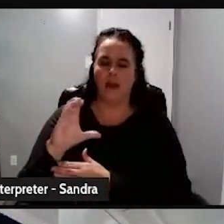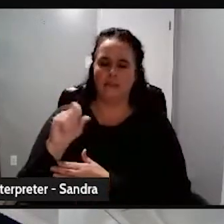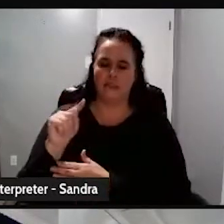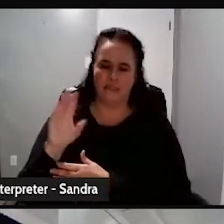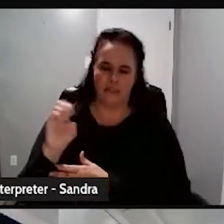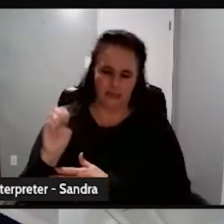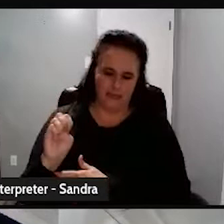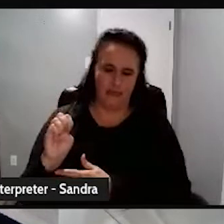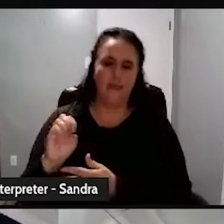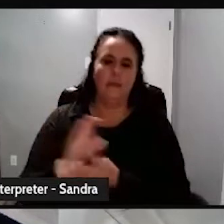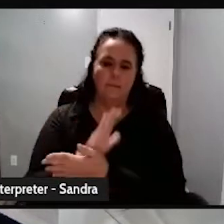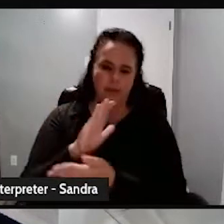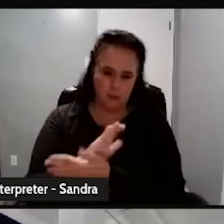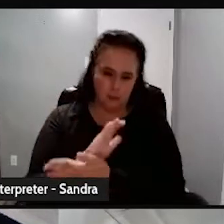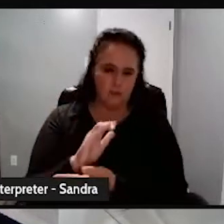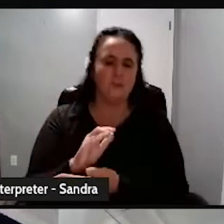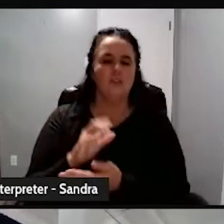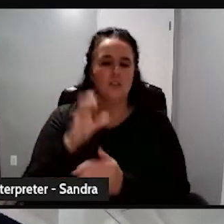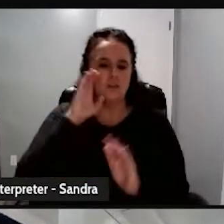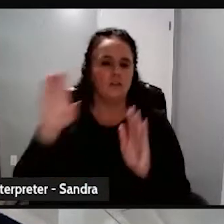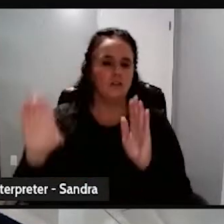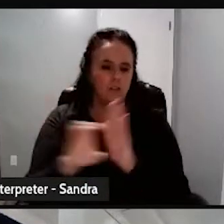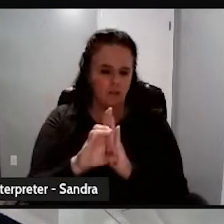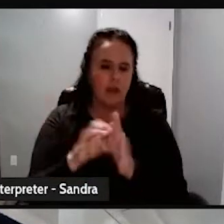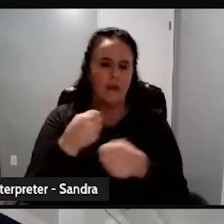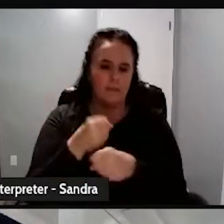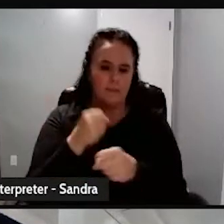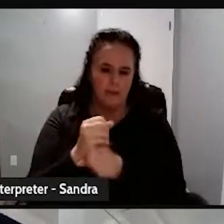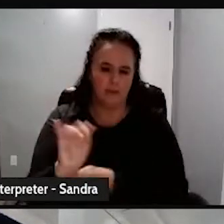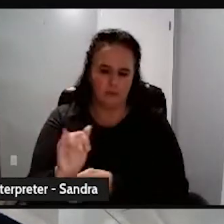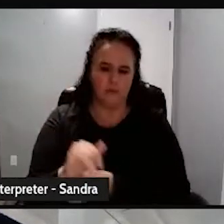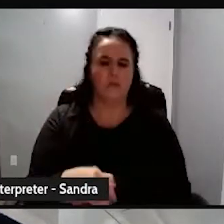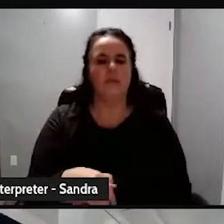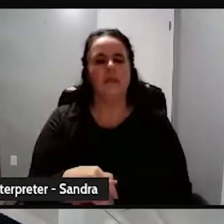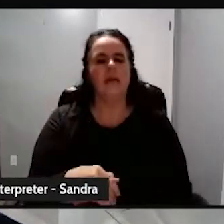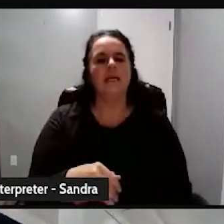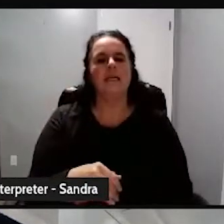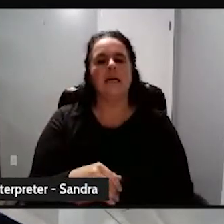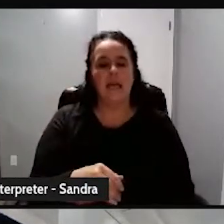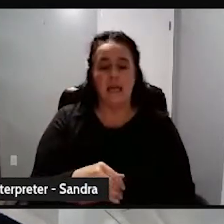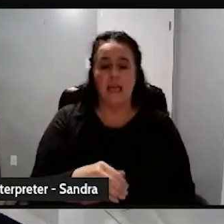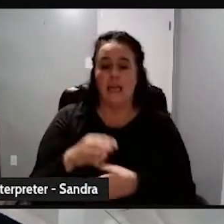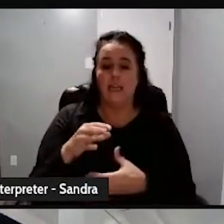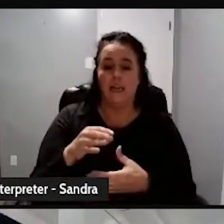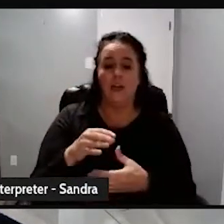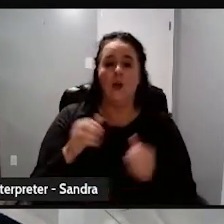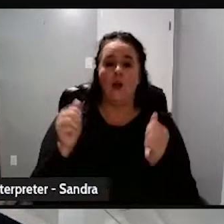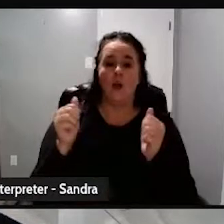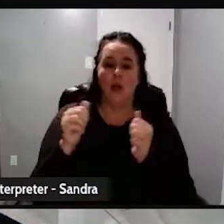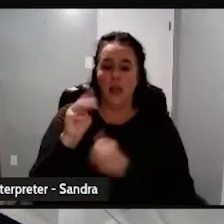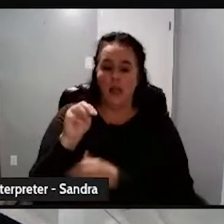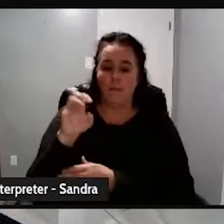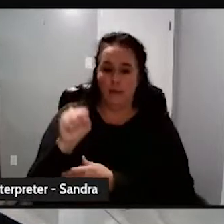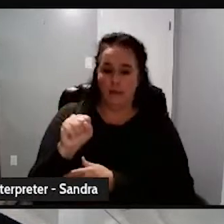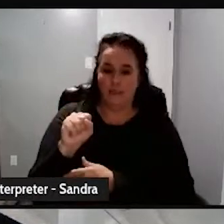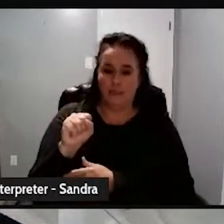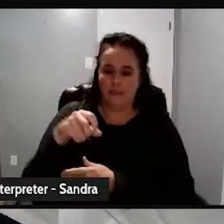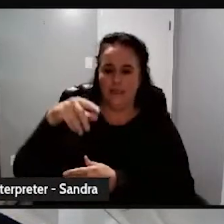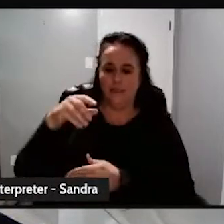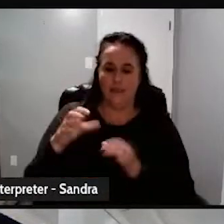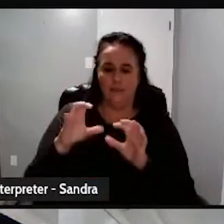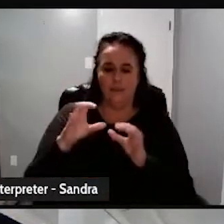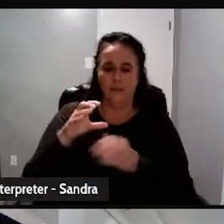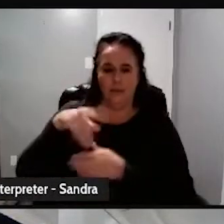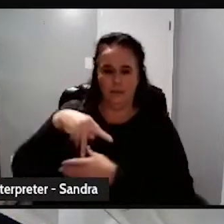sheets. I then have sewn MS plaques with yarn onto these MRI scans to show where the